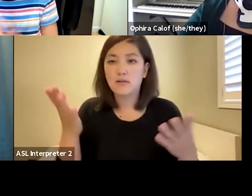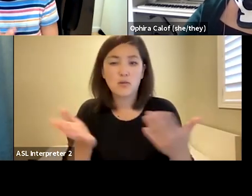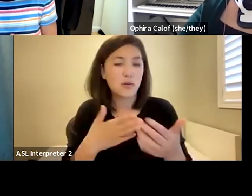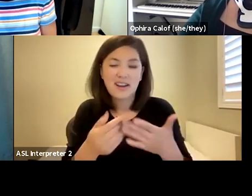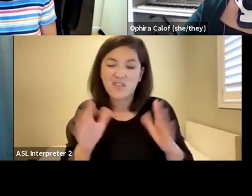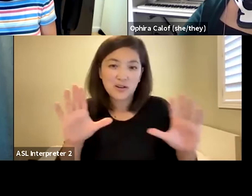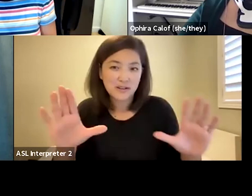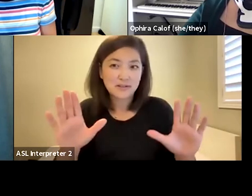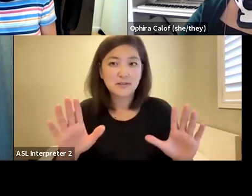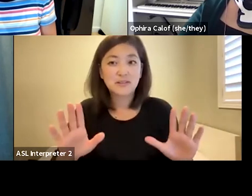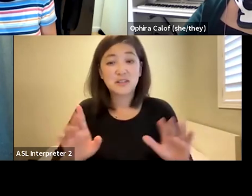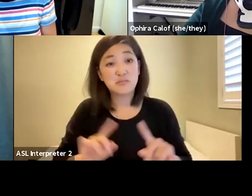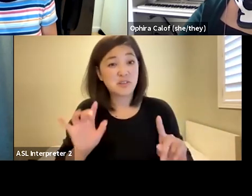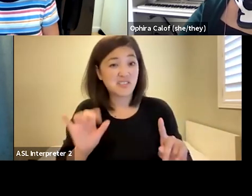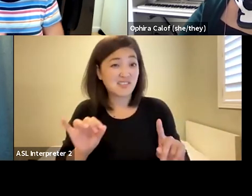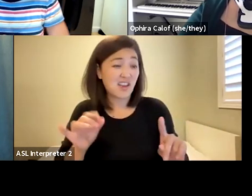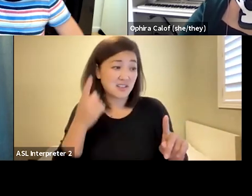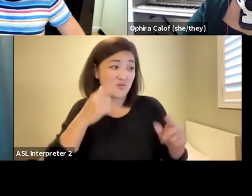me in terms of some thoughts.